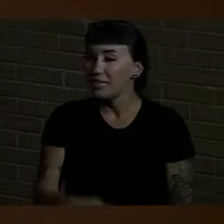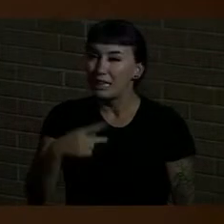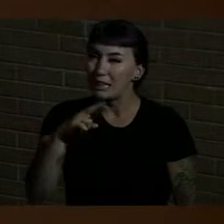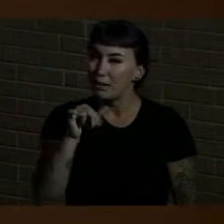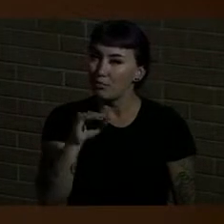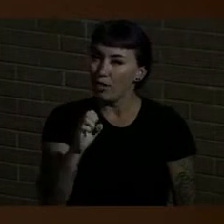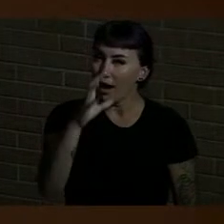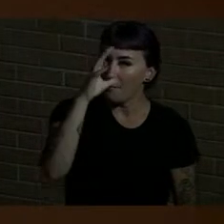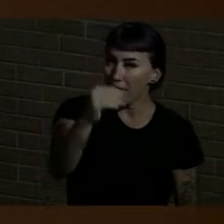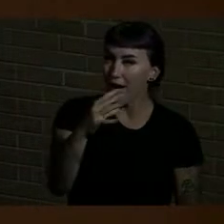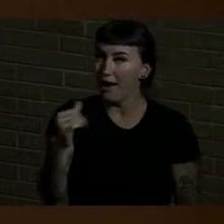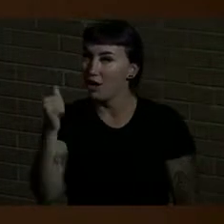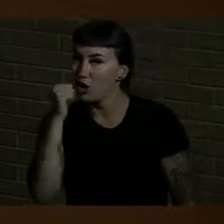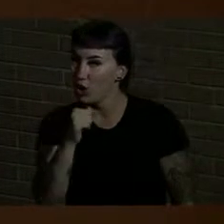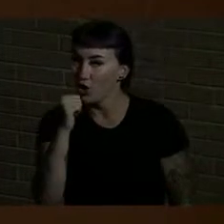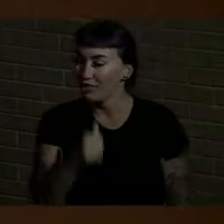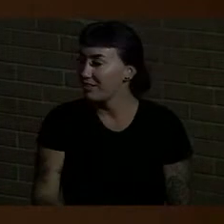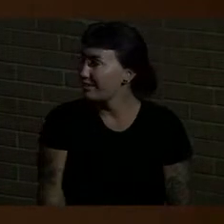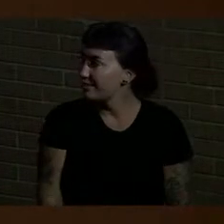prime girl.